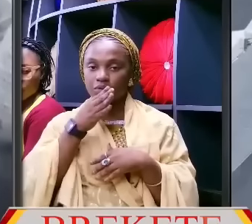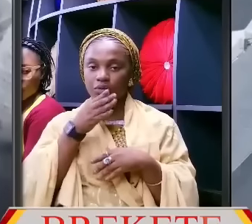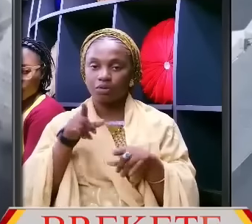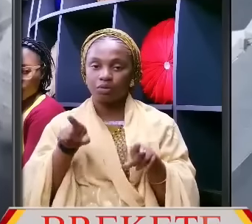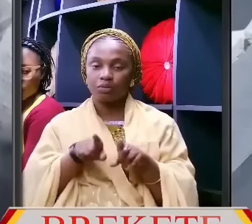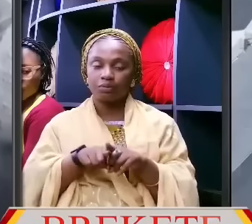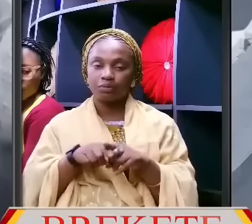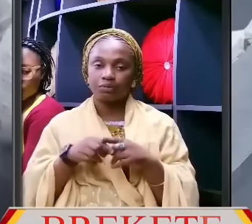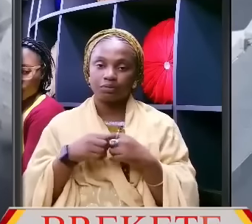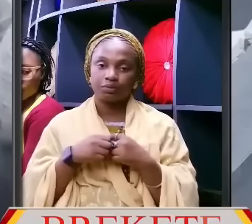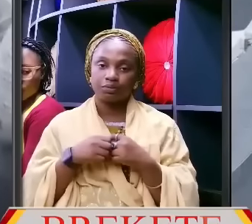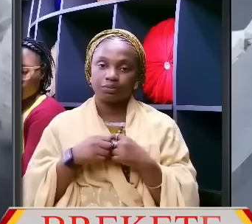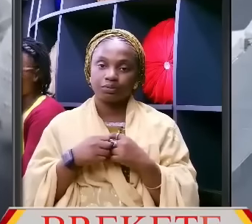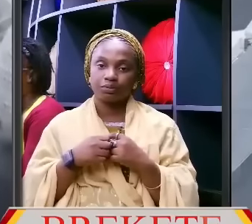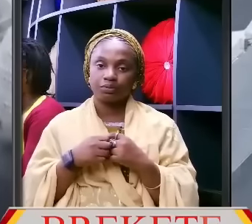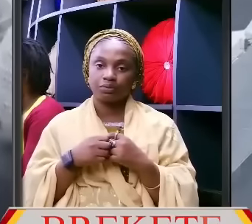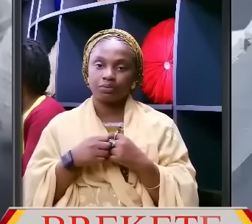Then